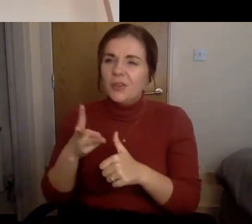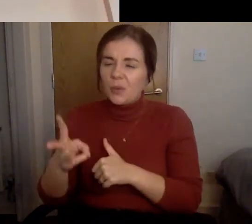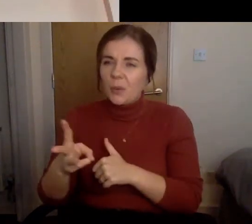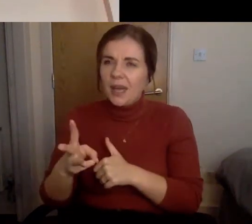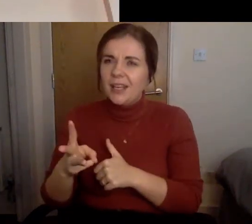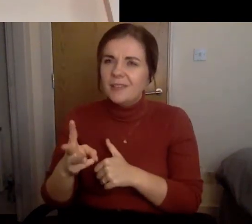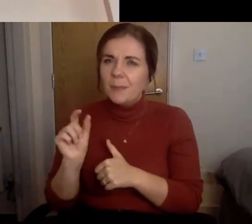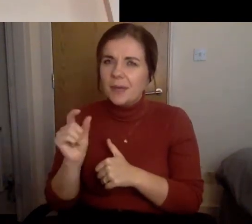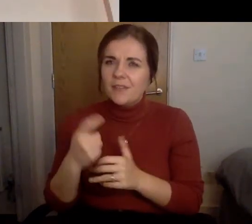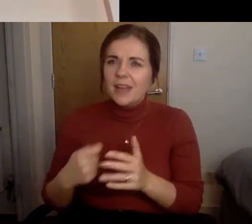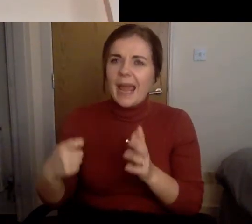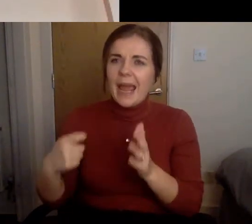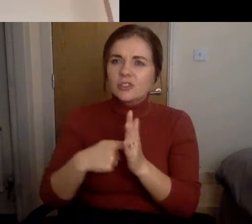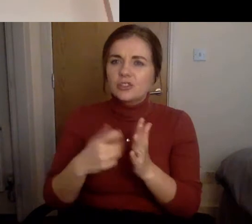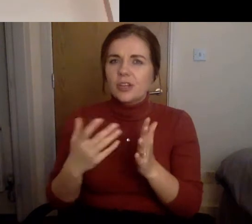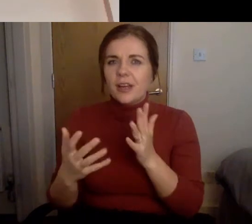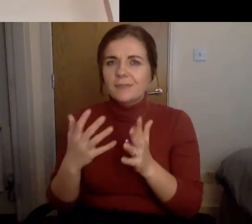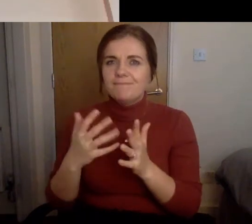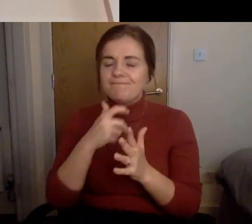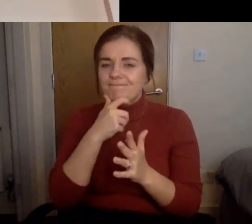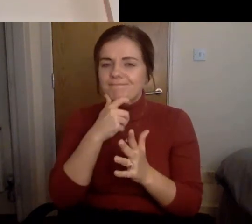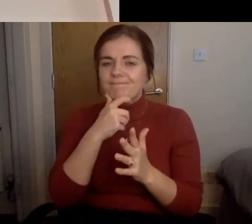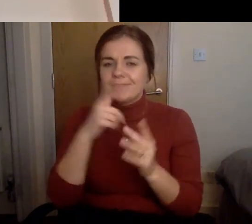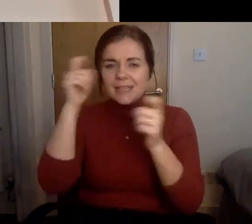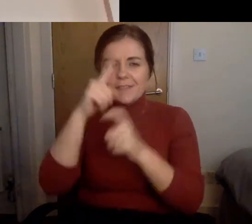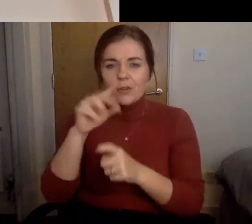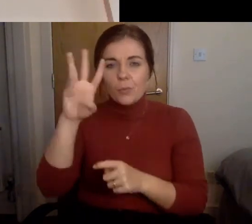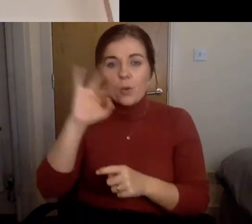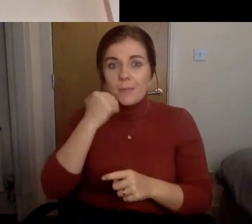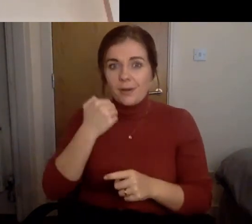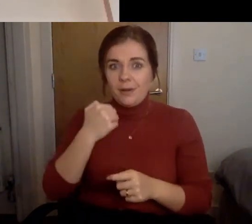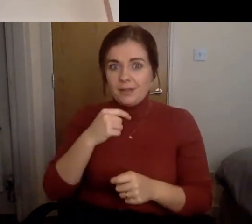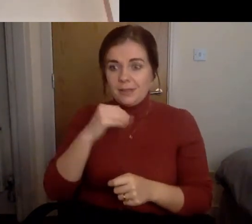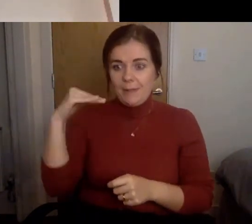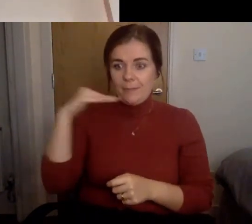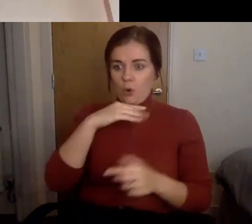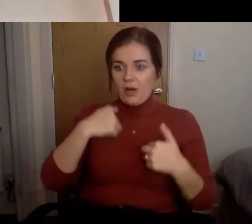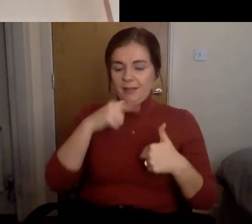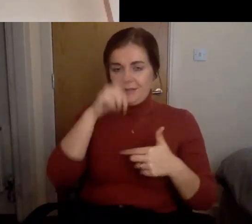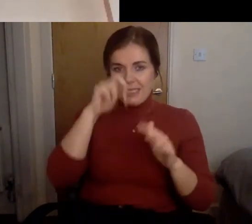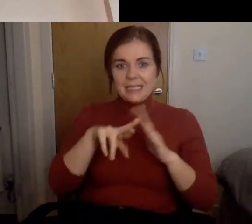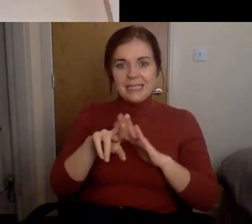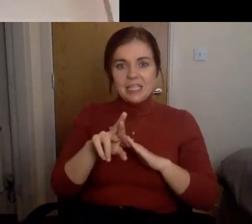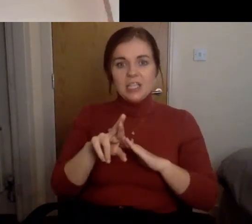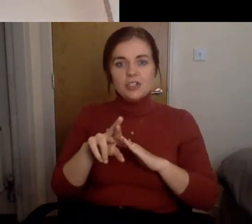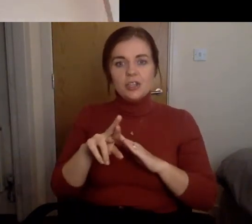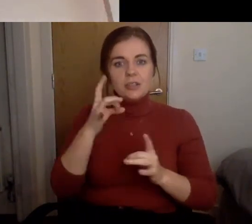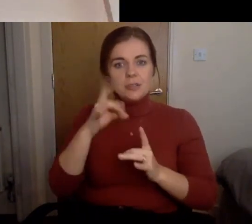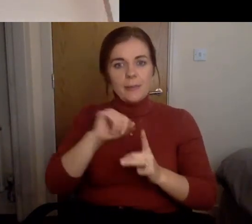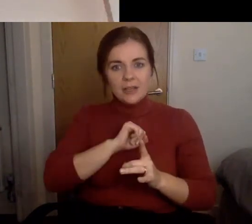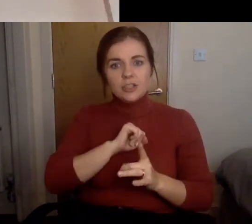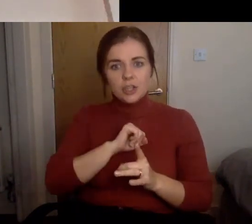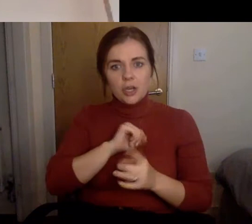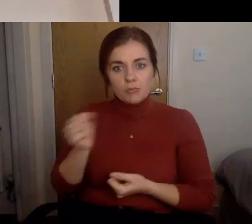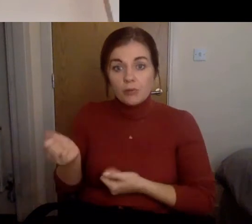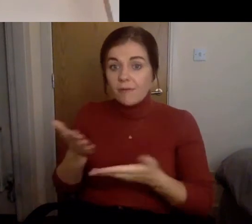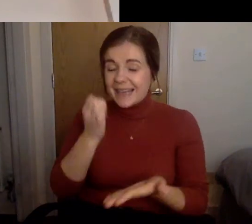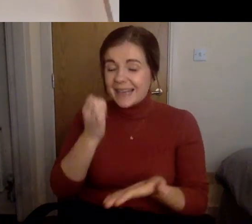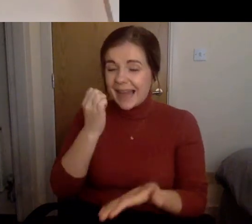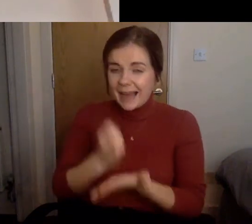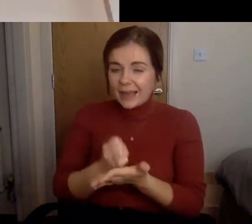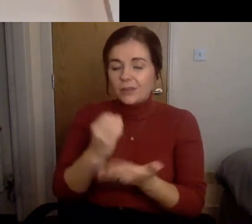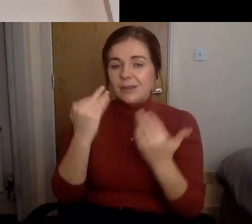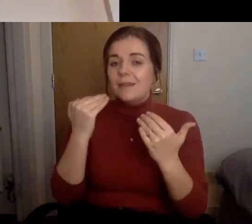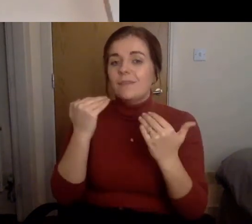extra, I suppose, the importance again on the teacher's voice and on the making sure that they're providing accurate information